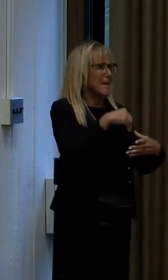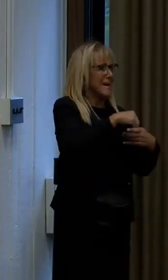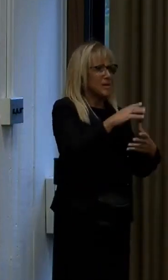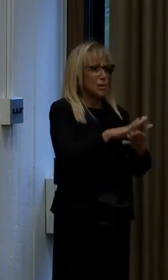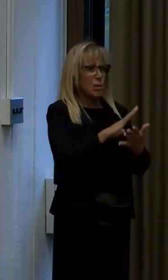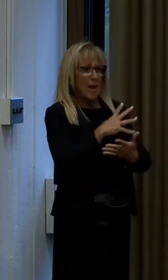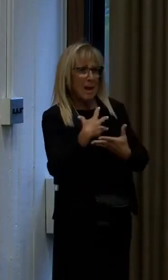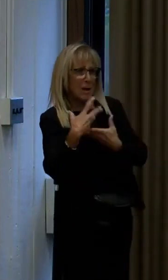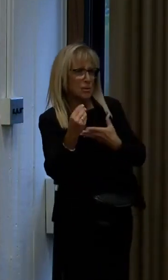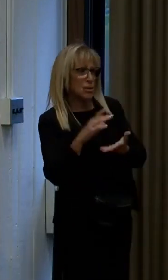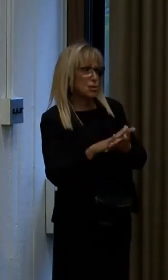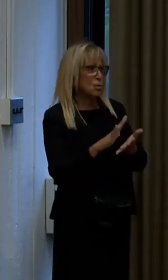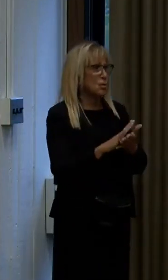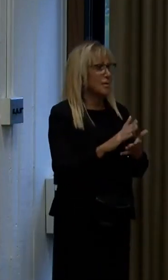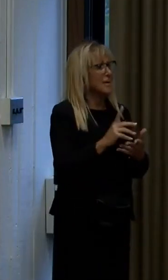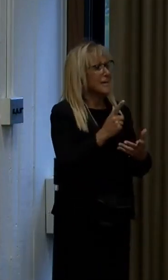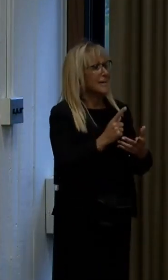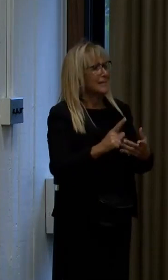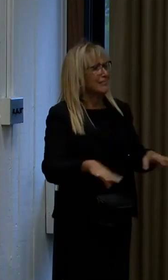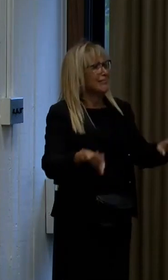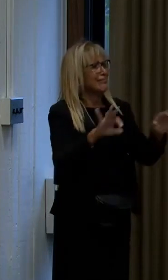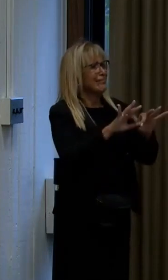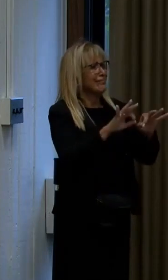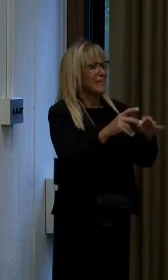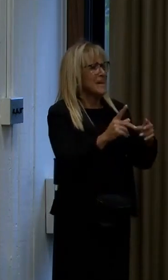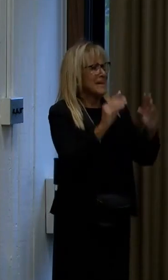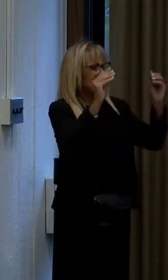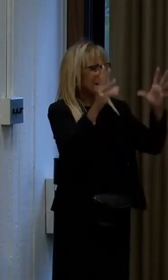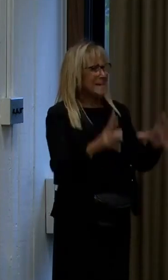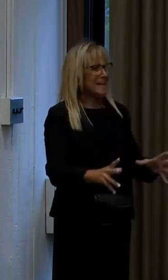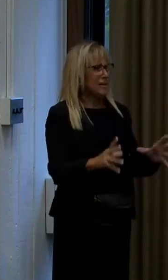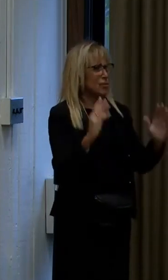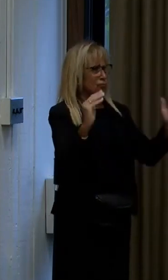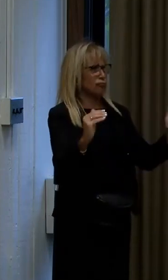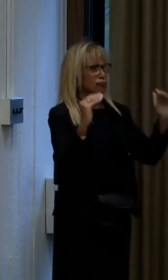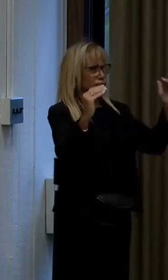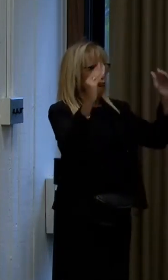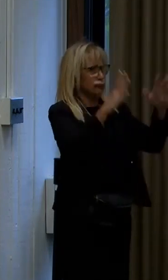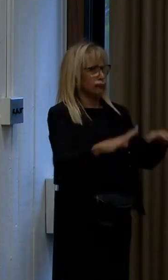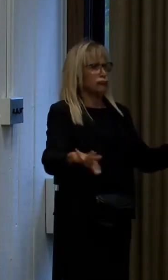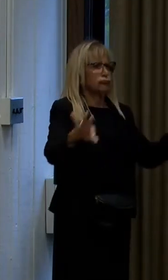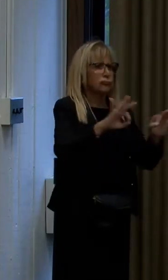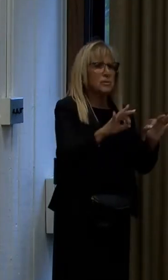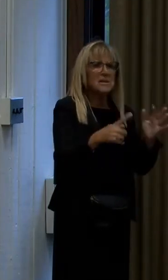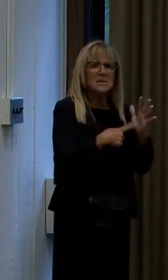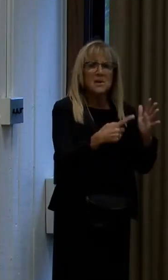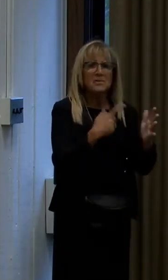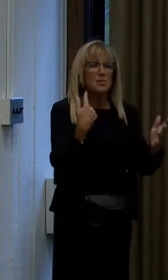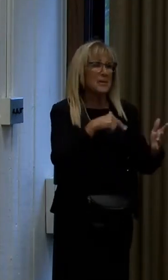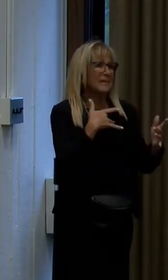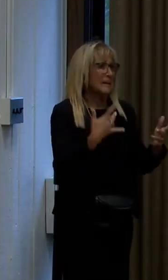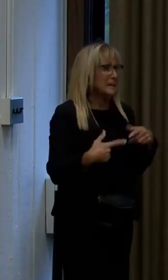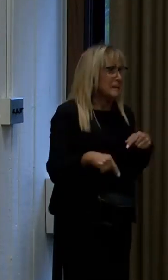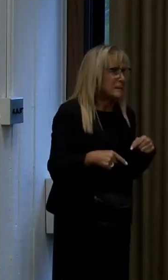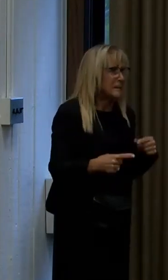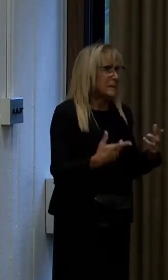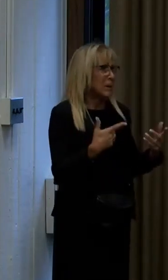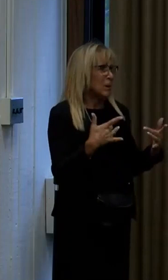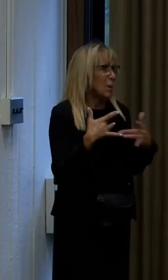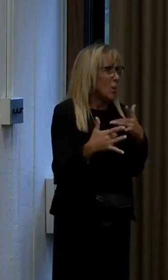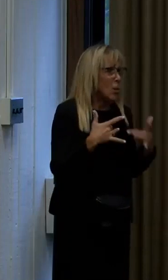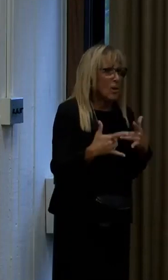it often elevates the importance of the teacher. And sometimes we get a little anxious or worried